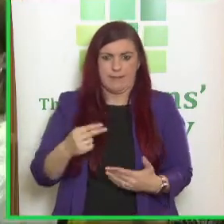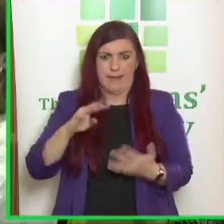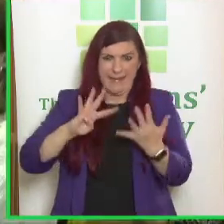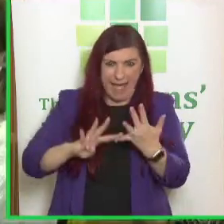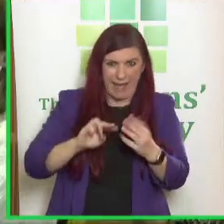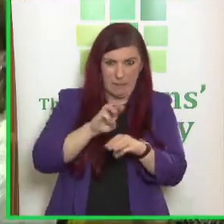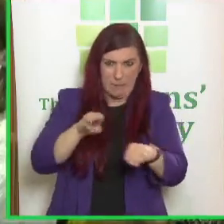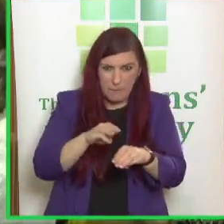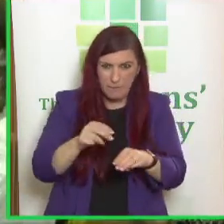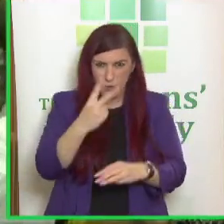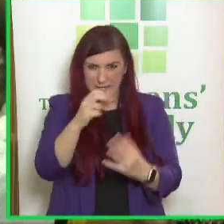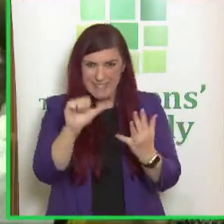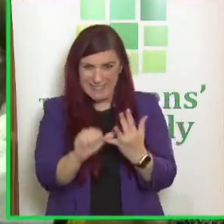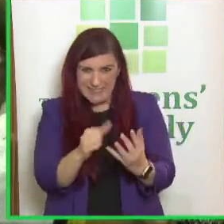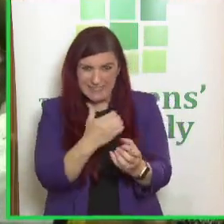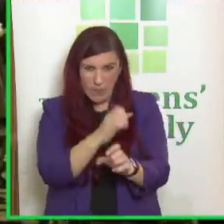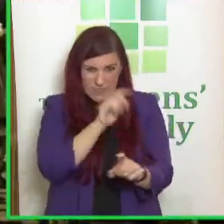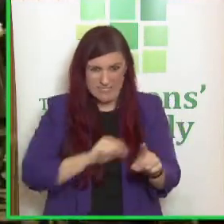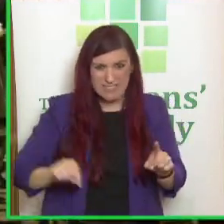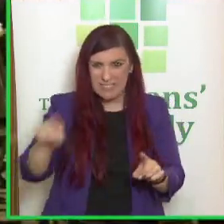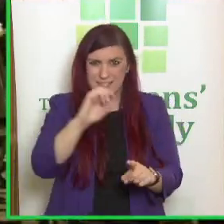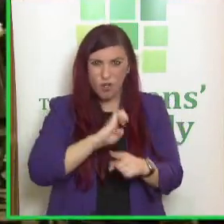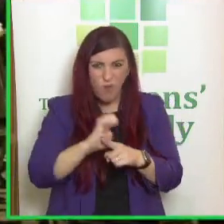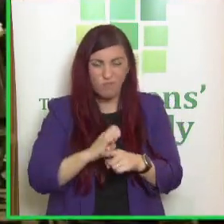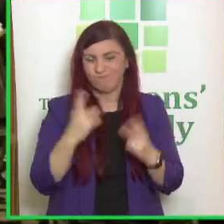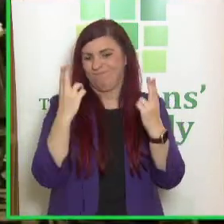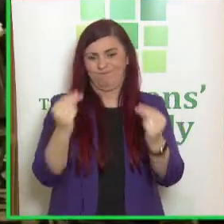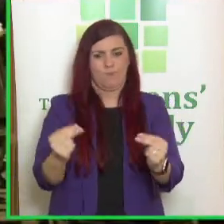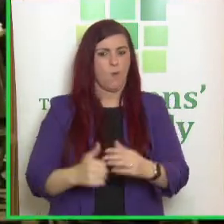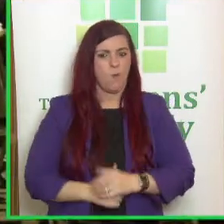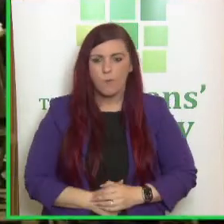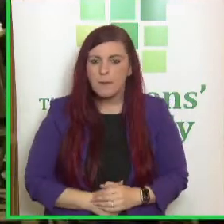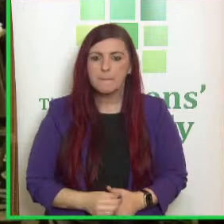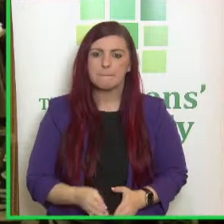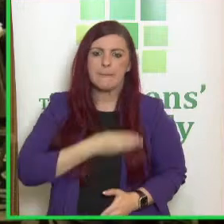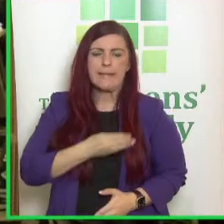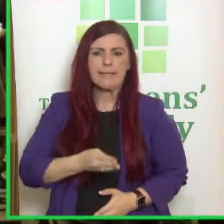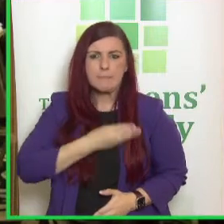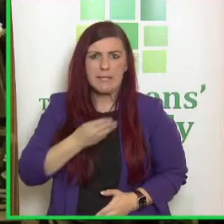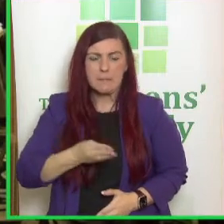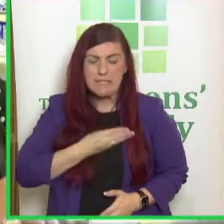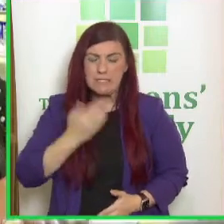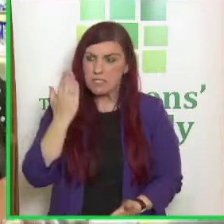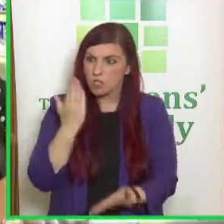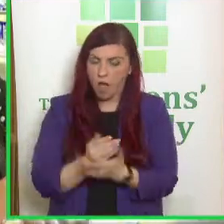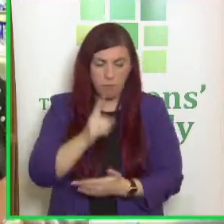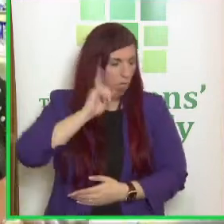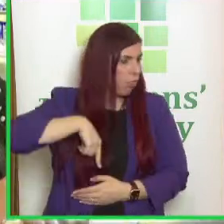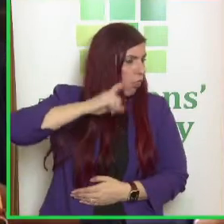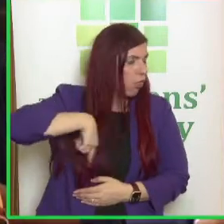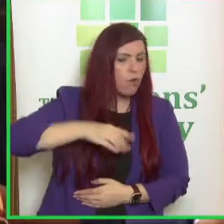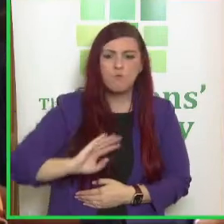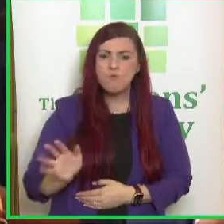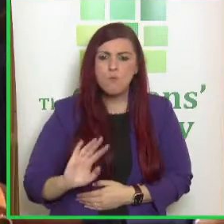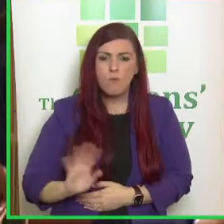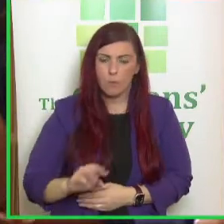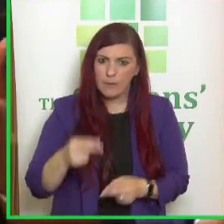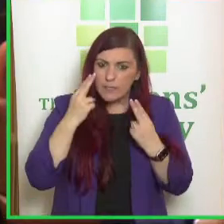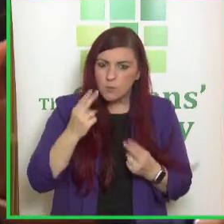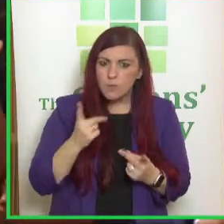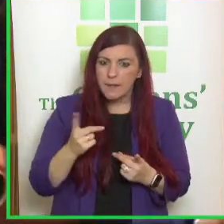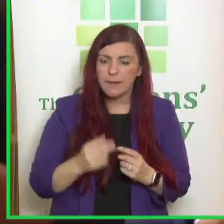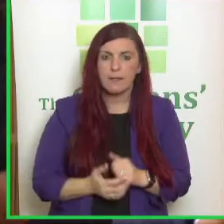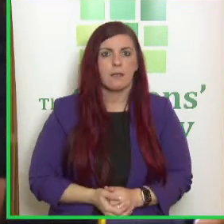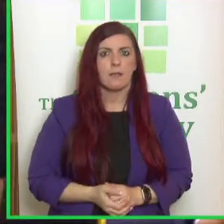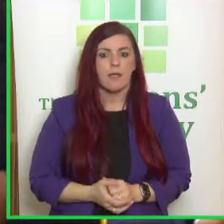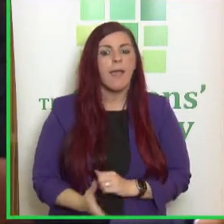It's not enough. It's not adequate. Can we please take our heads out of the sand for once and for all? If someone was,